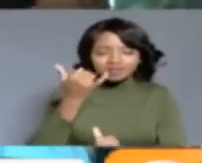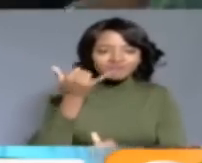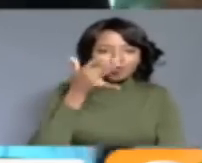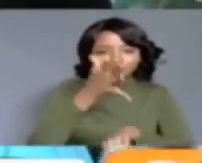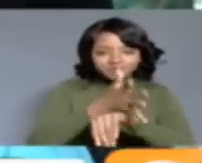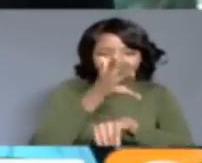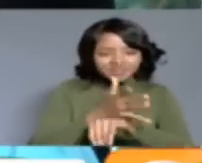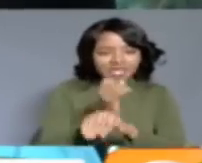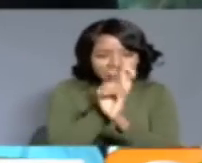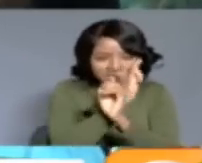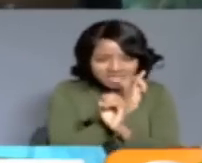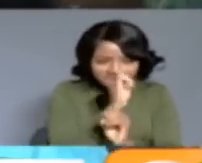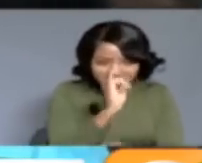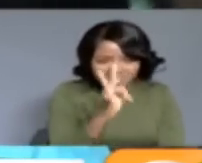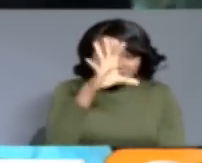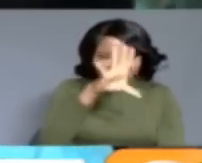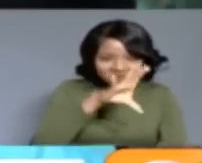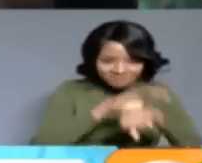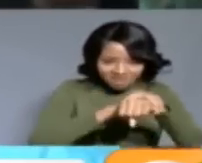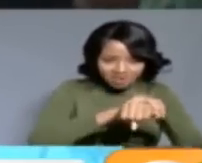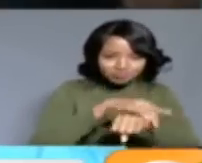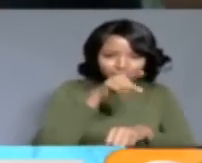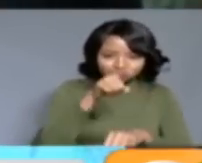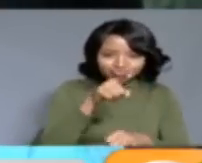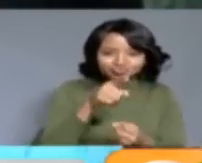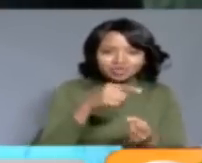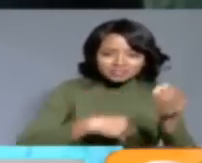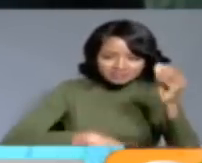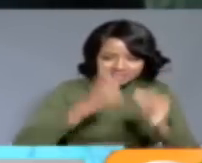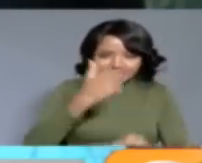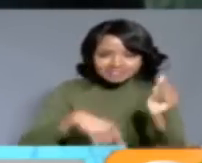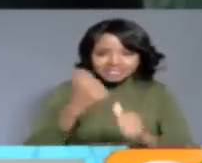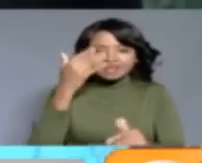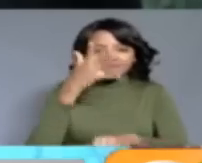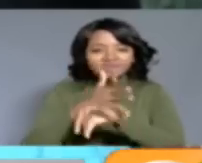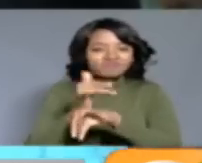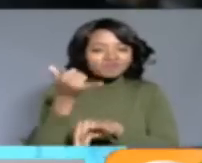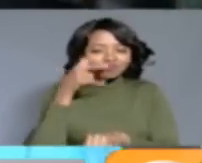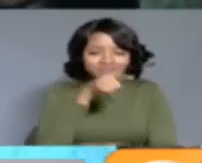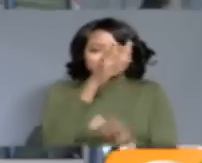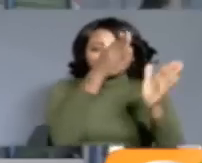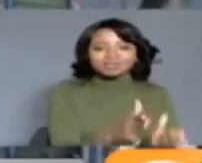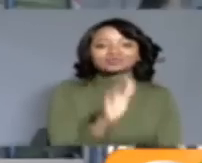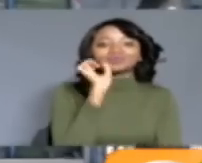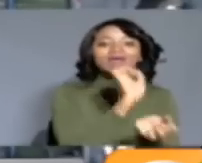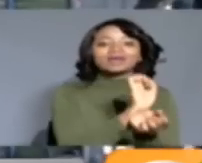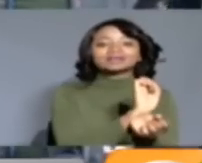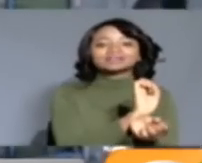Whoever is found handling these gadgets is the one we are arresting.